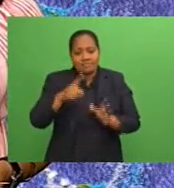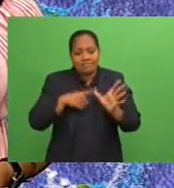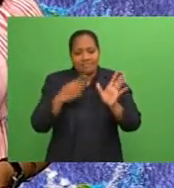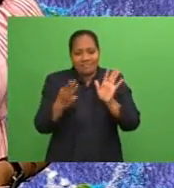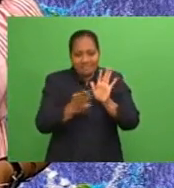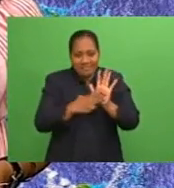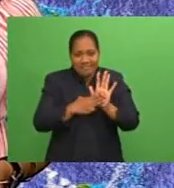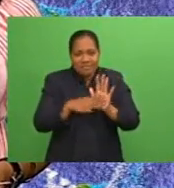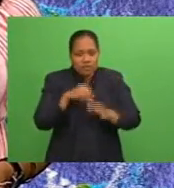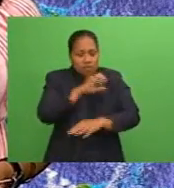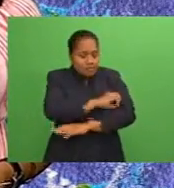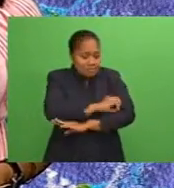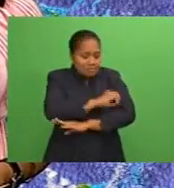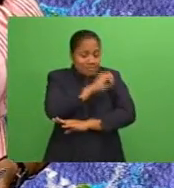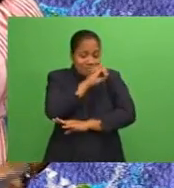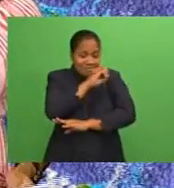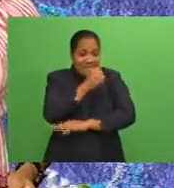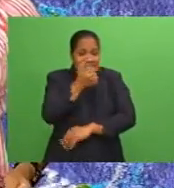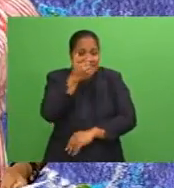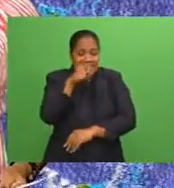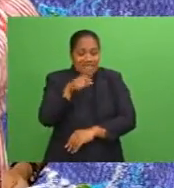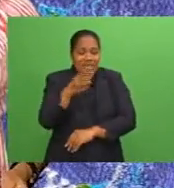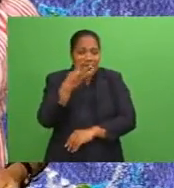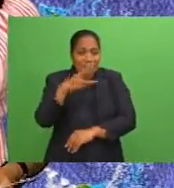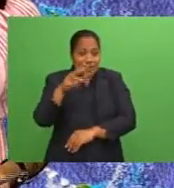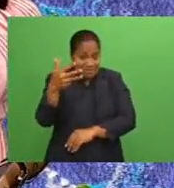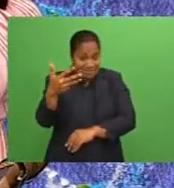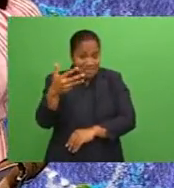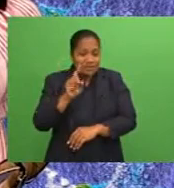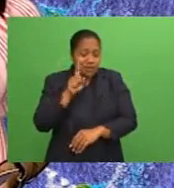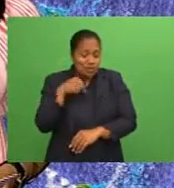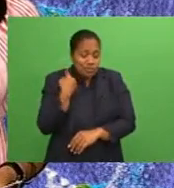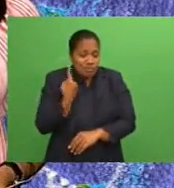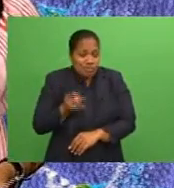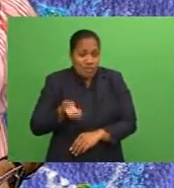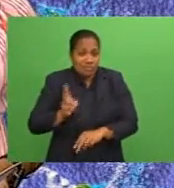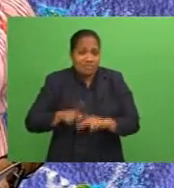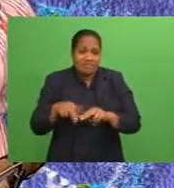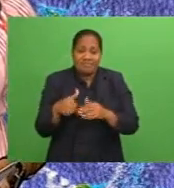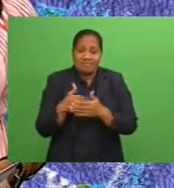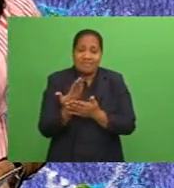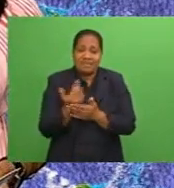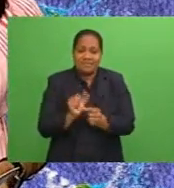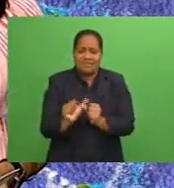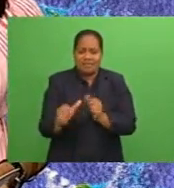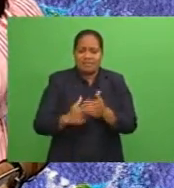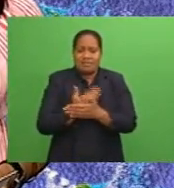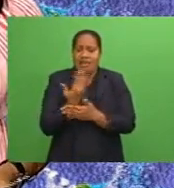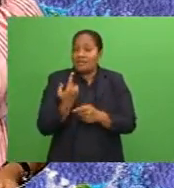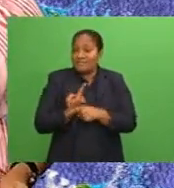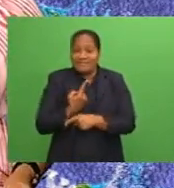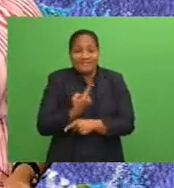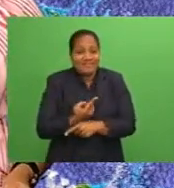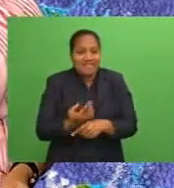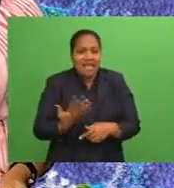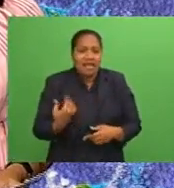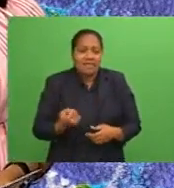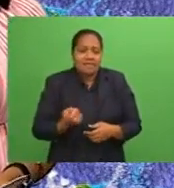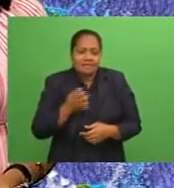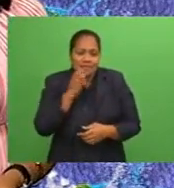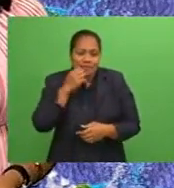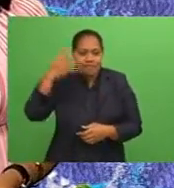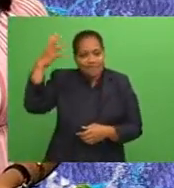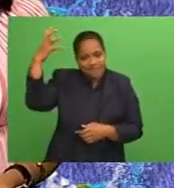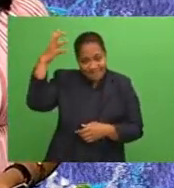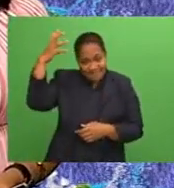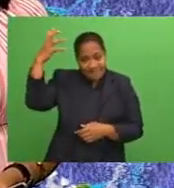at 6:39. For tomorrow, it's a Friday, the best day of the week. It will have a bit of sunshine